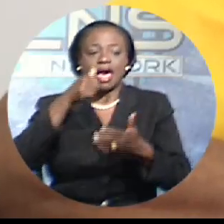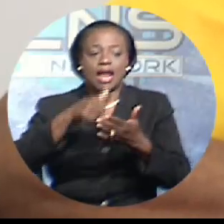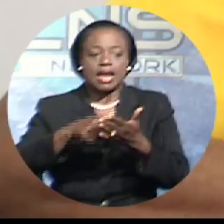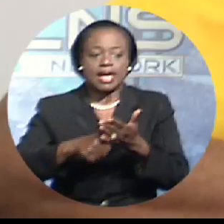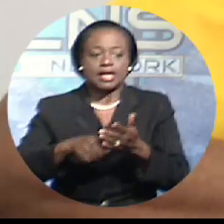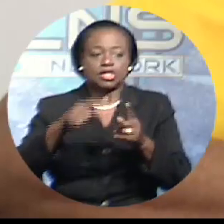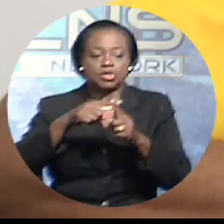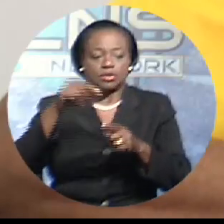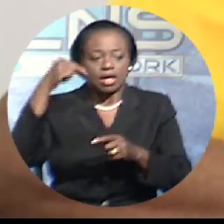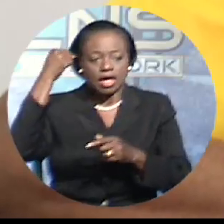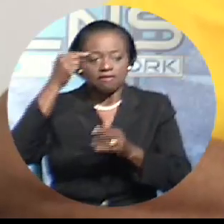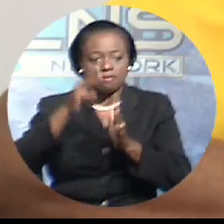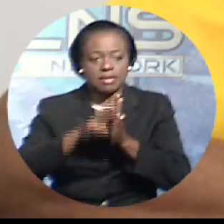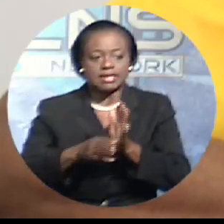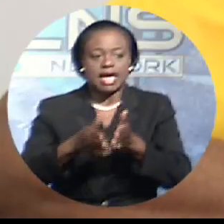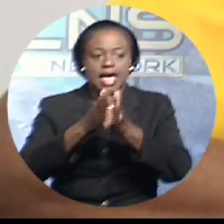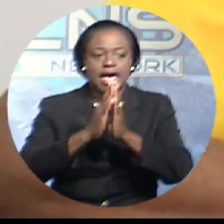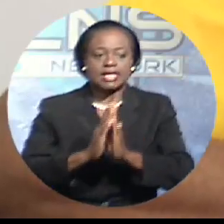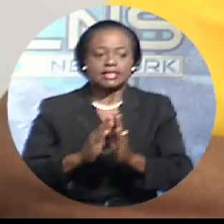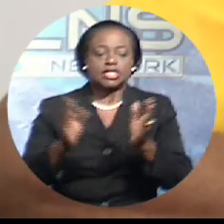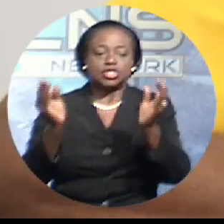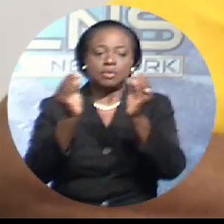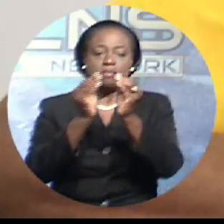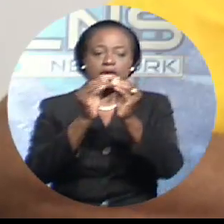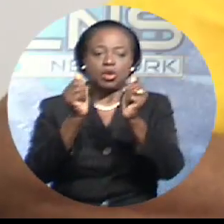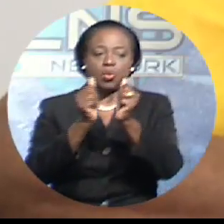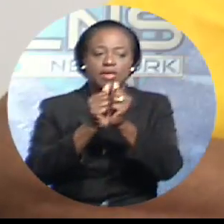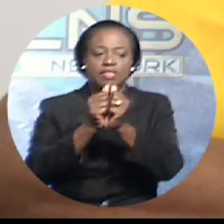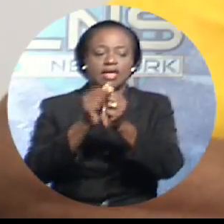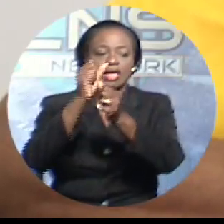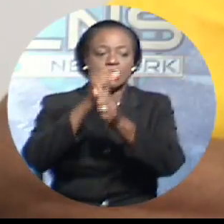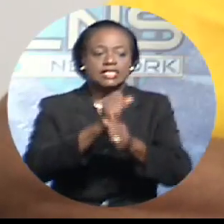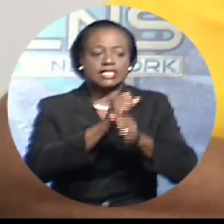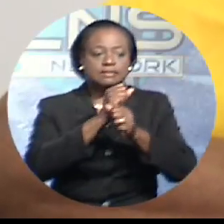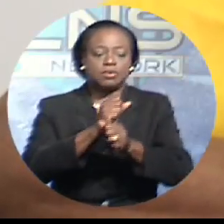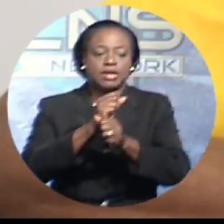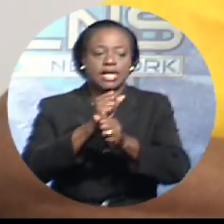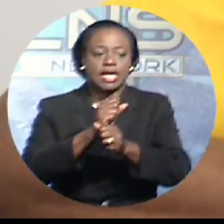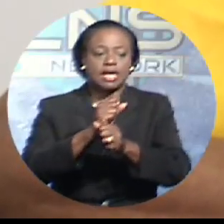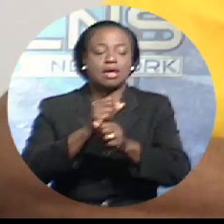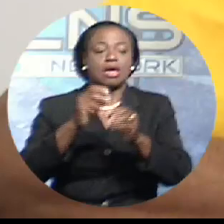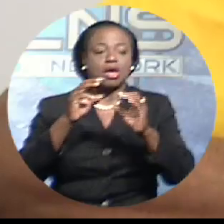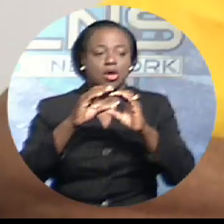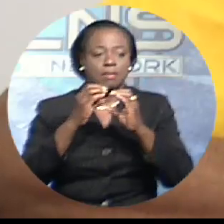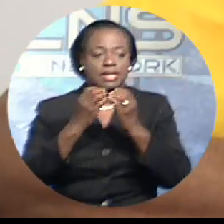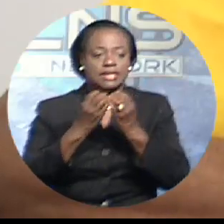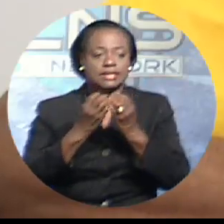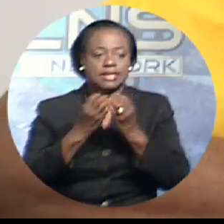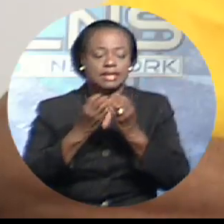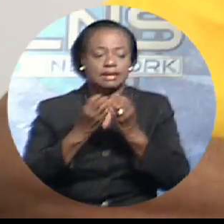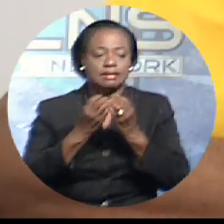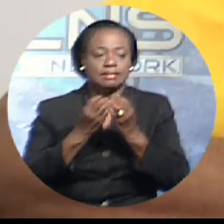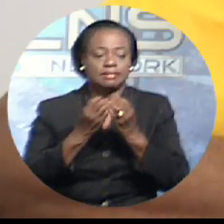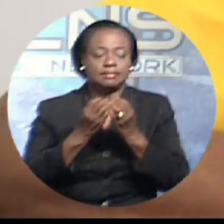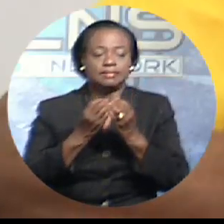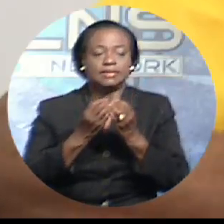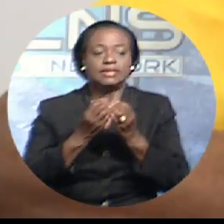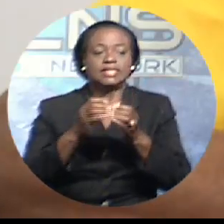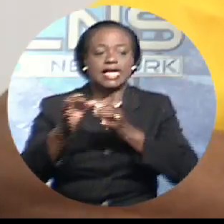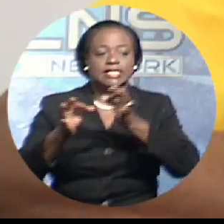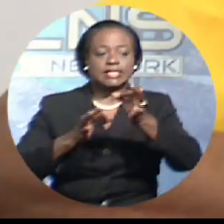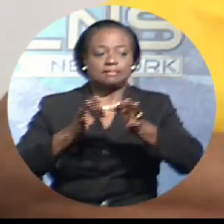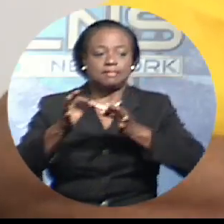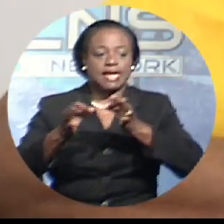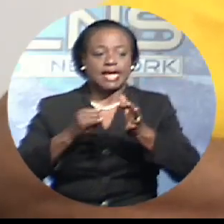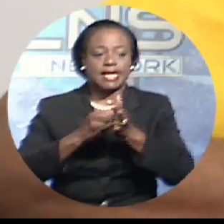the government, asking them to meet with the sporting community to explain to us how what will affect sports in the country, and